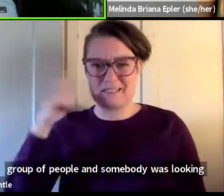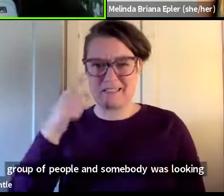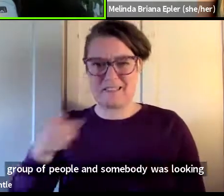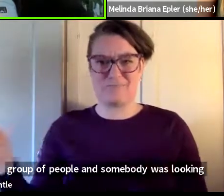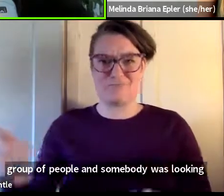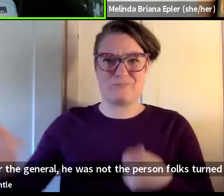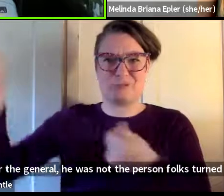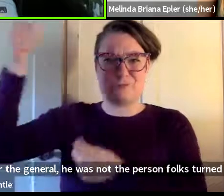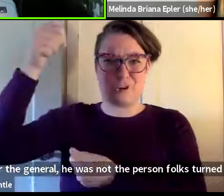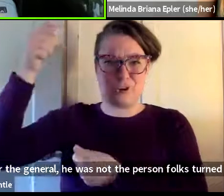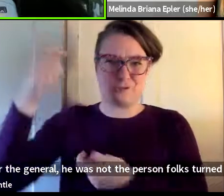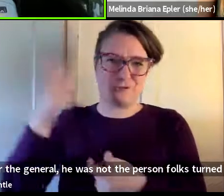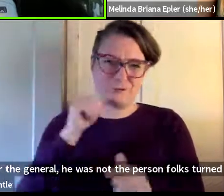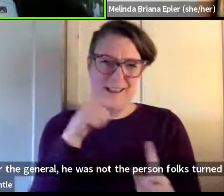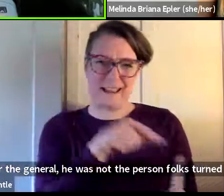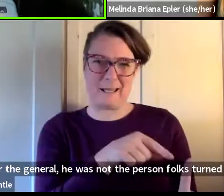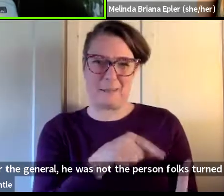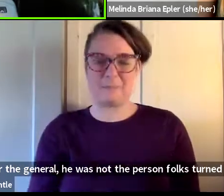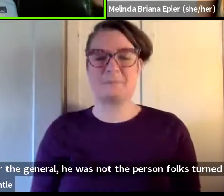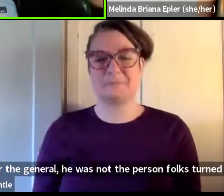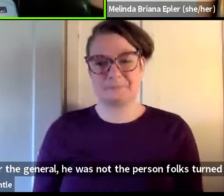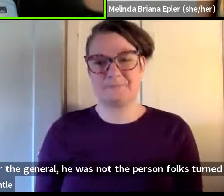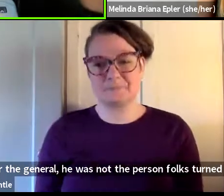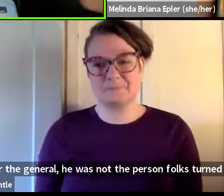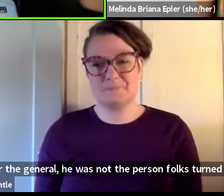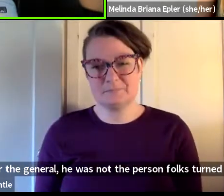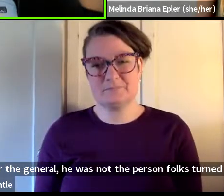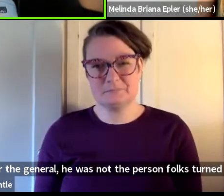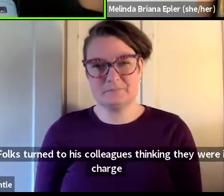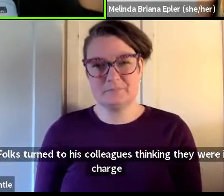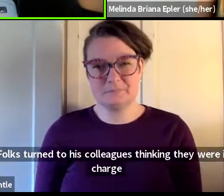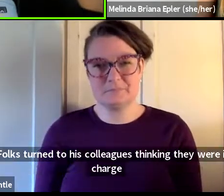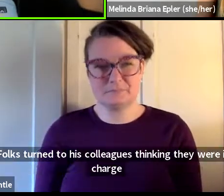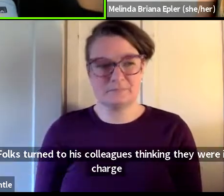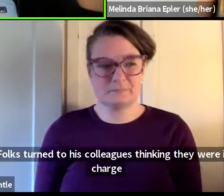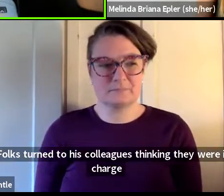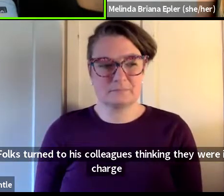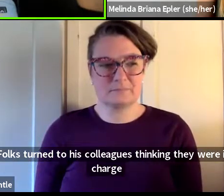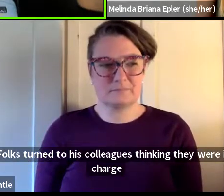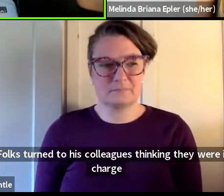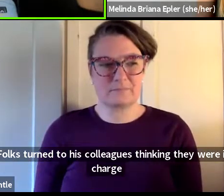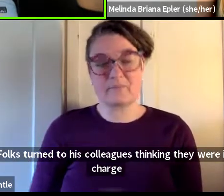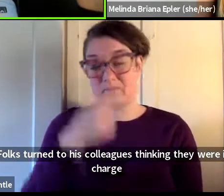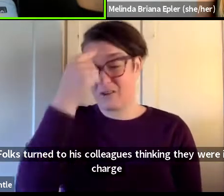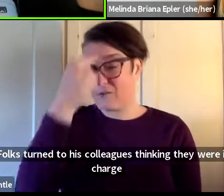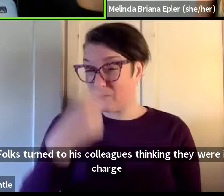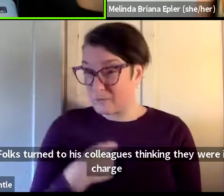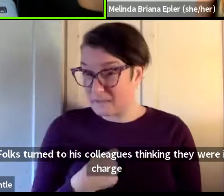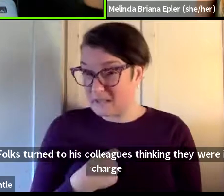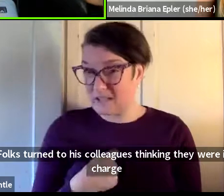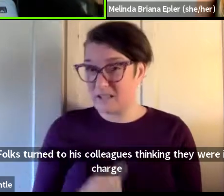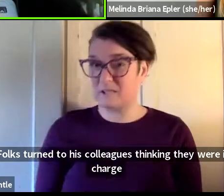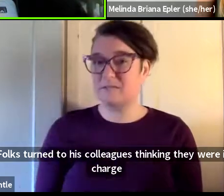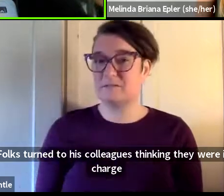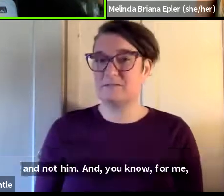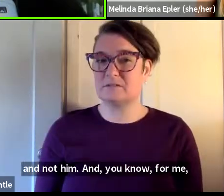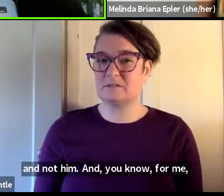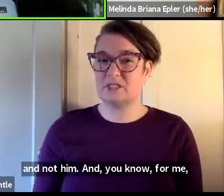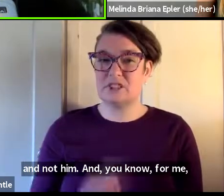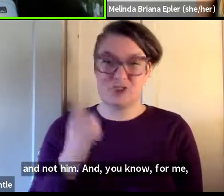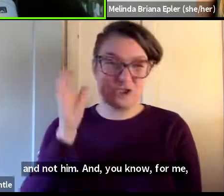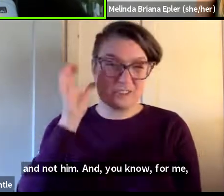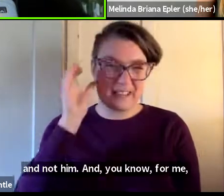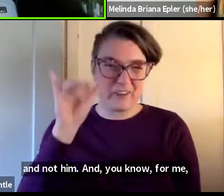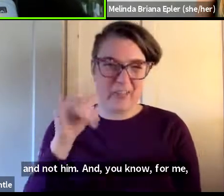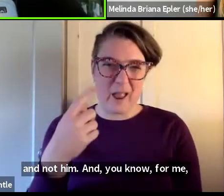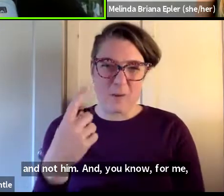charge, not him. And, for me, just hearing that